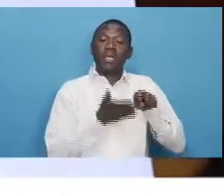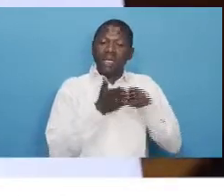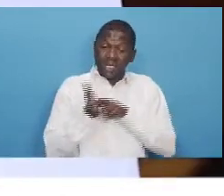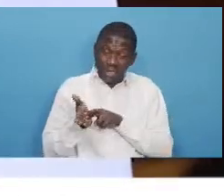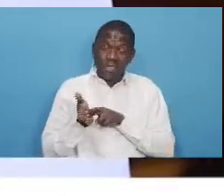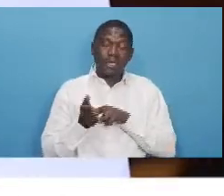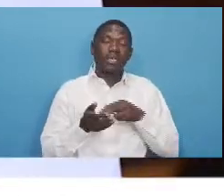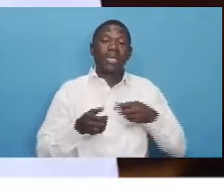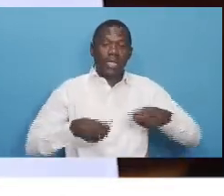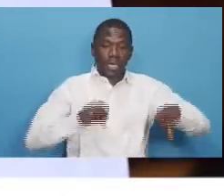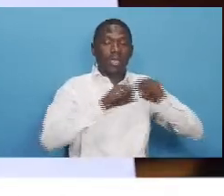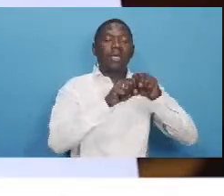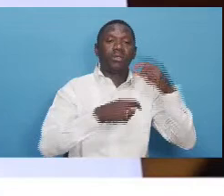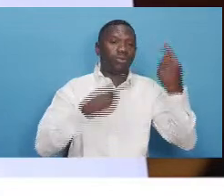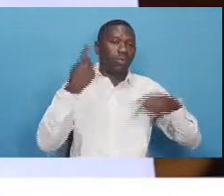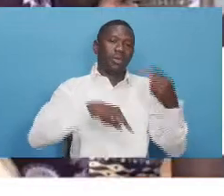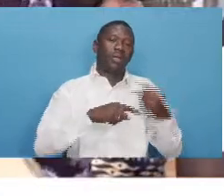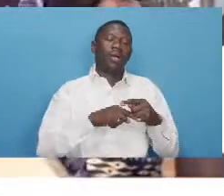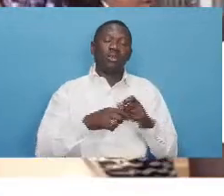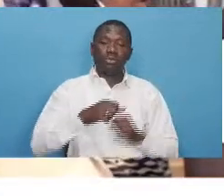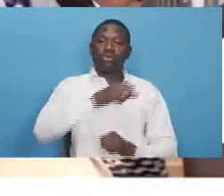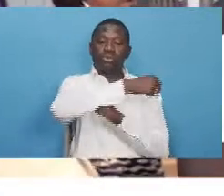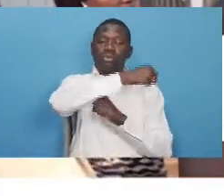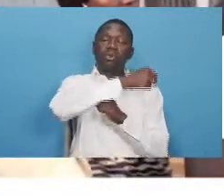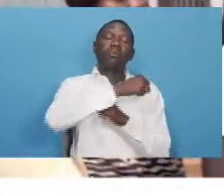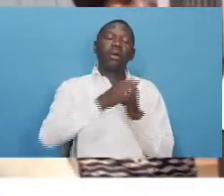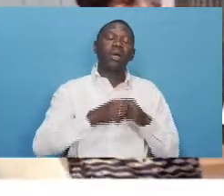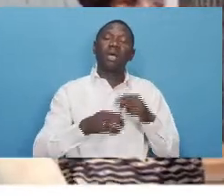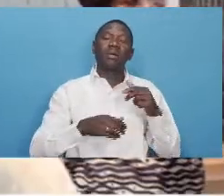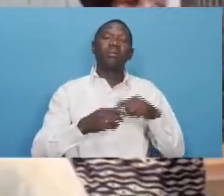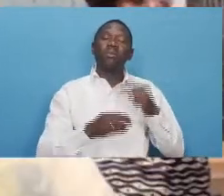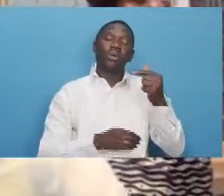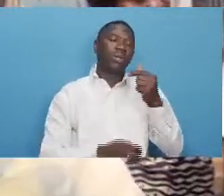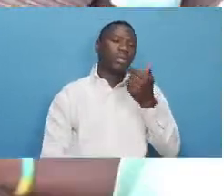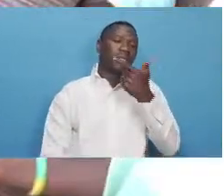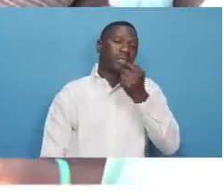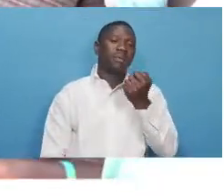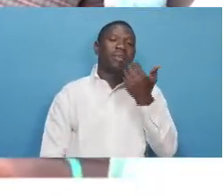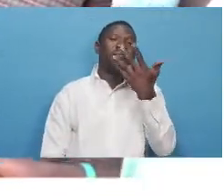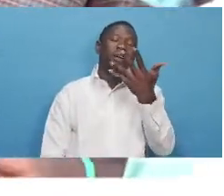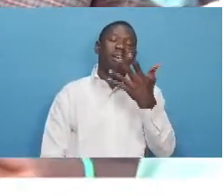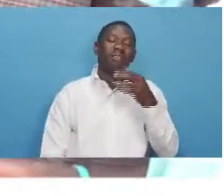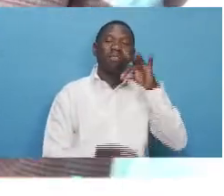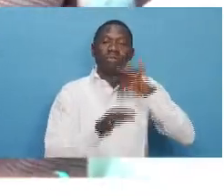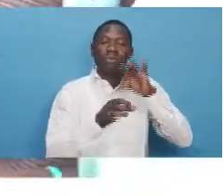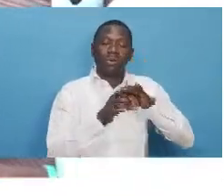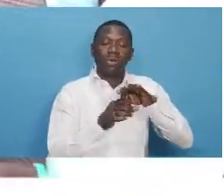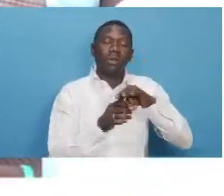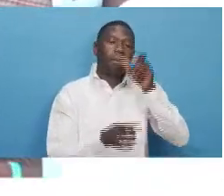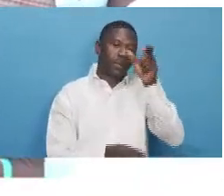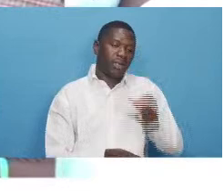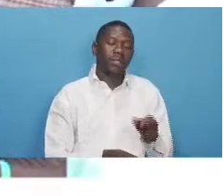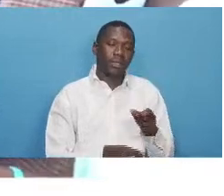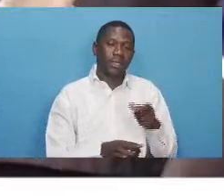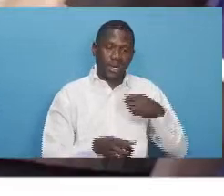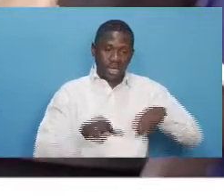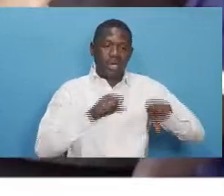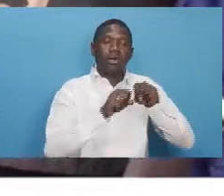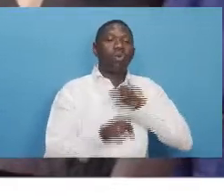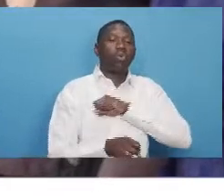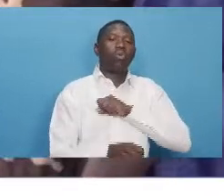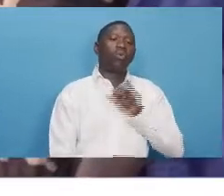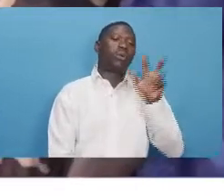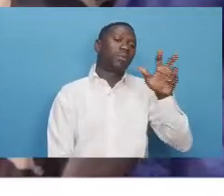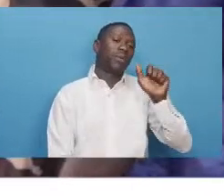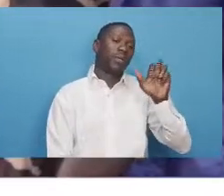is contesting, and to be supported by at least 75 voters from within that ward. Aspiring candidates